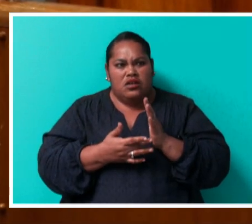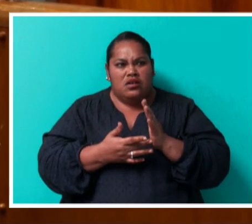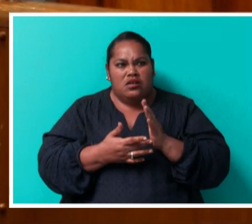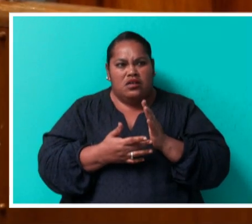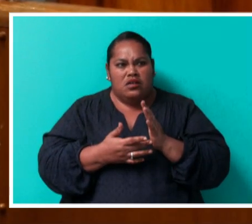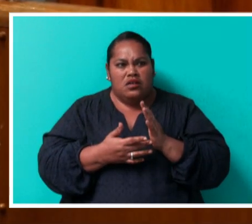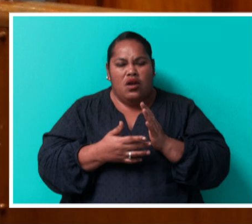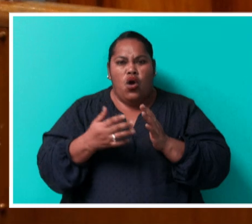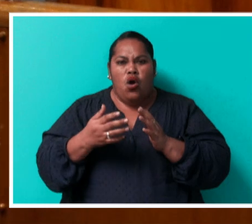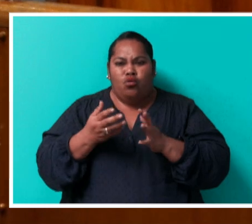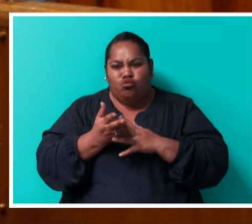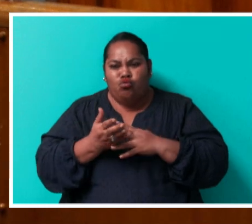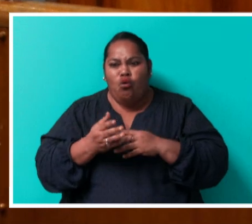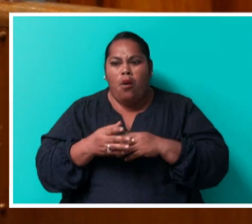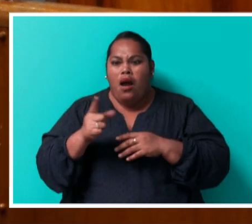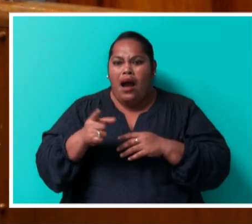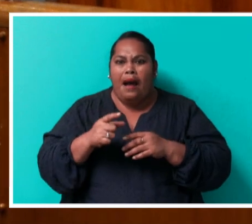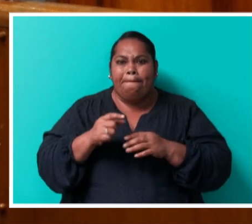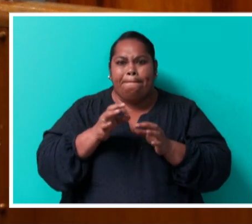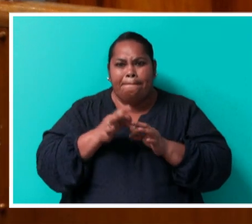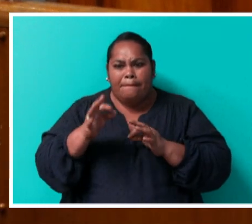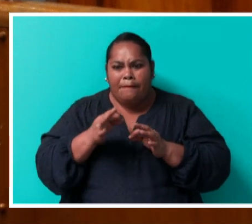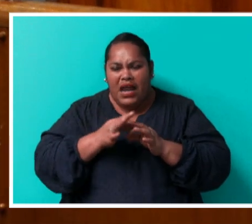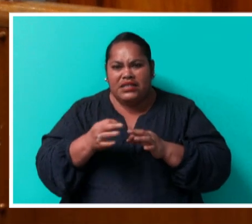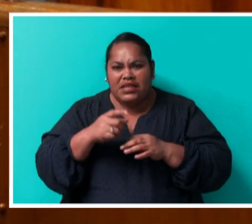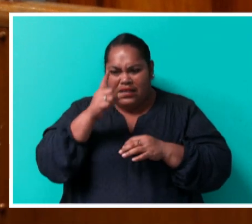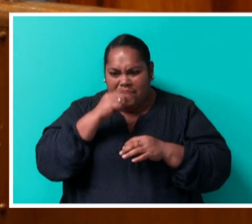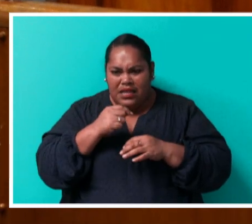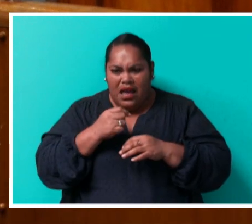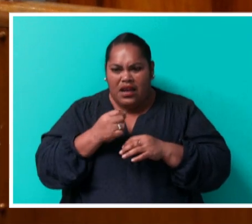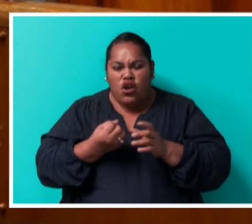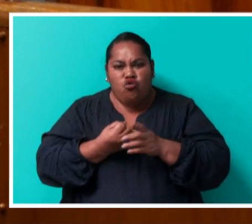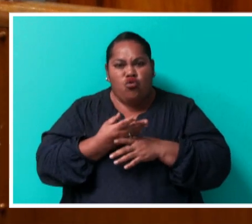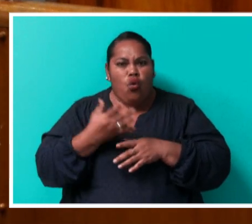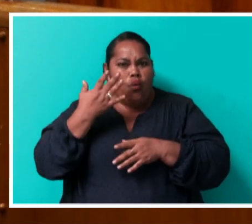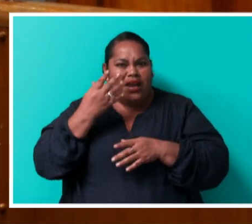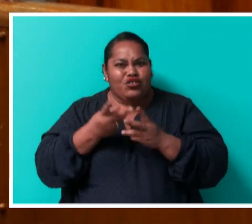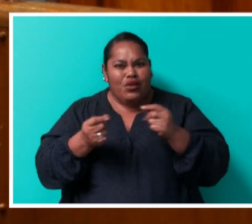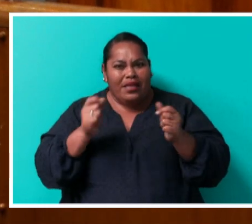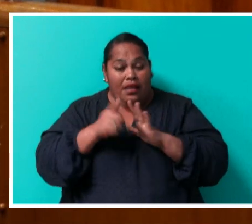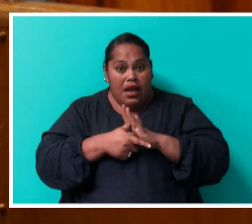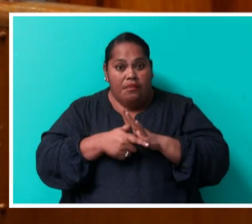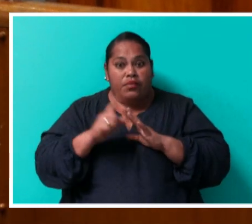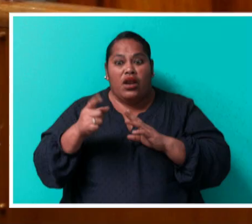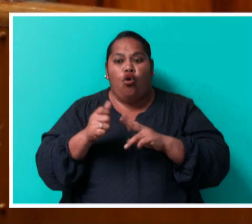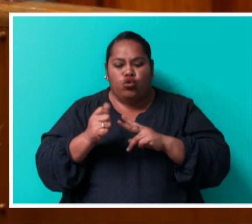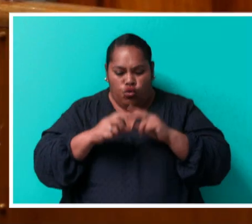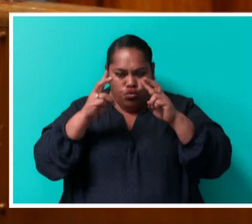crops and precision irrigation, and strengthening the agricultural research